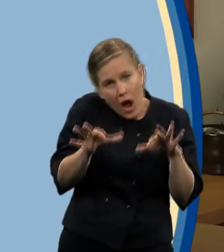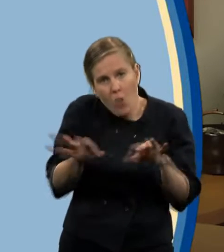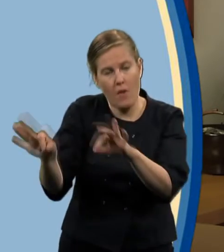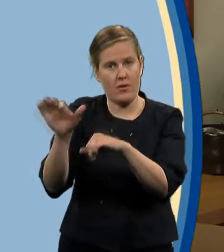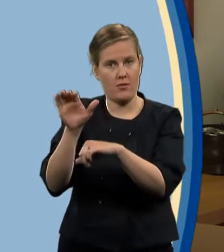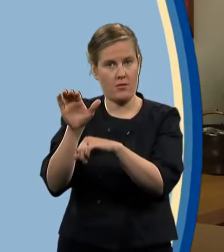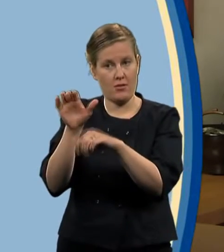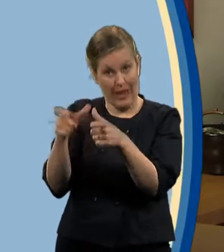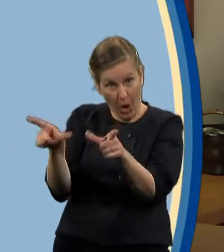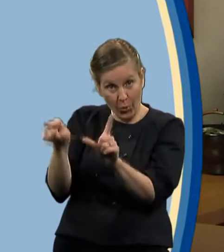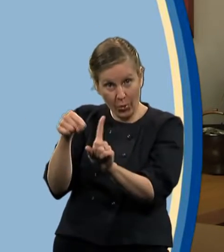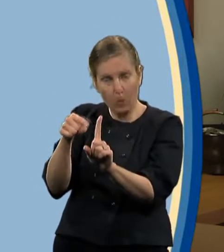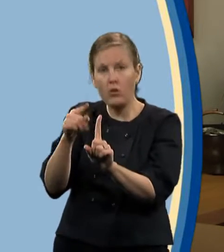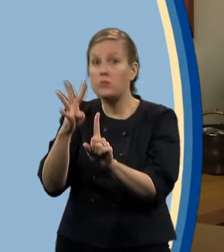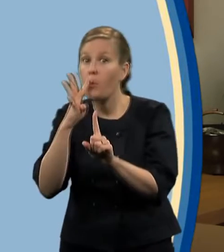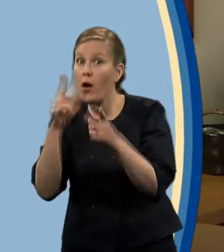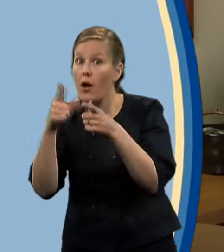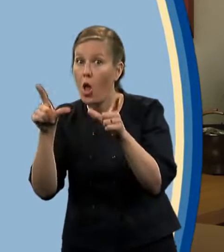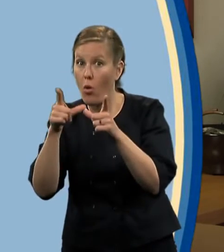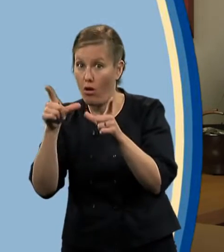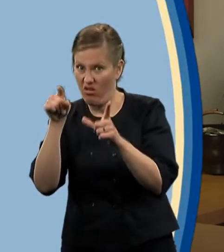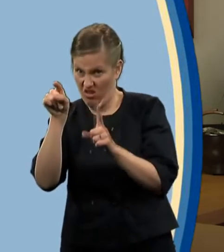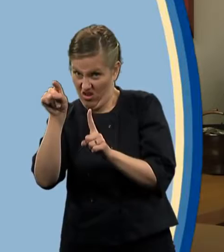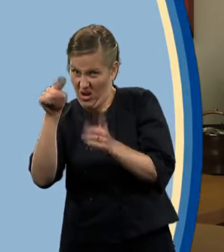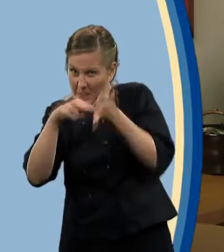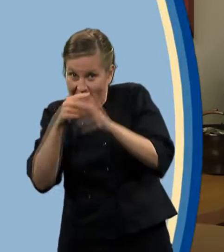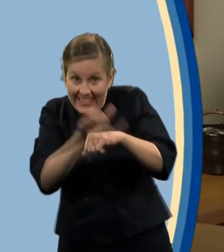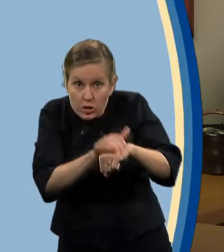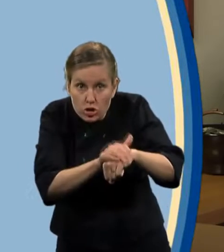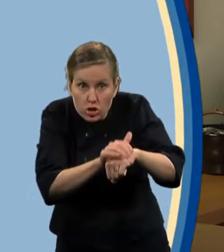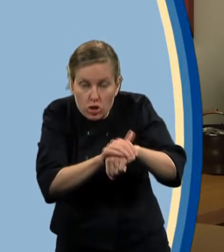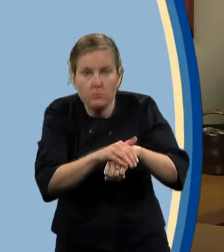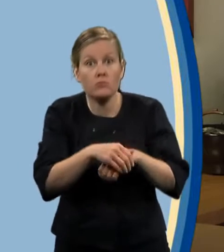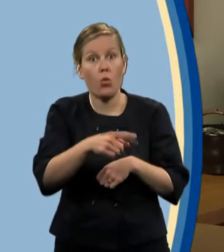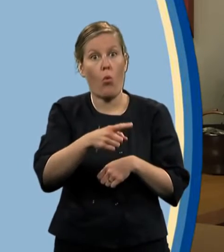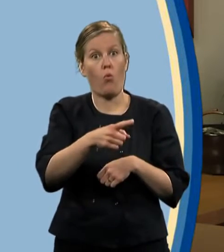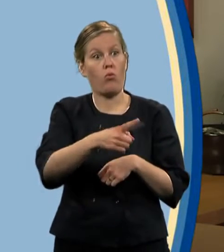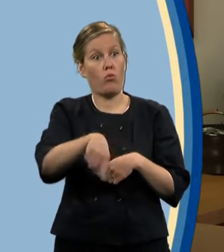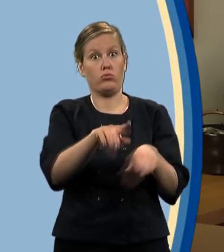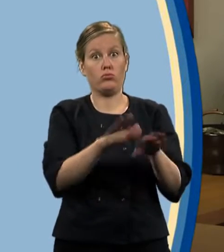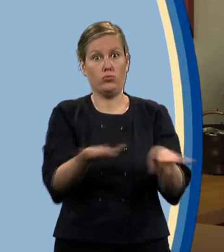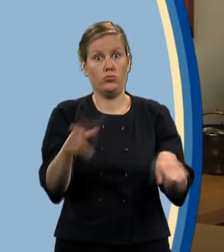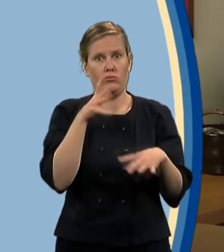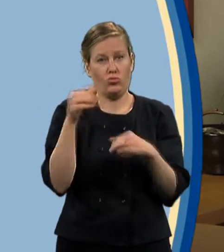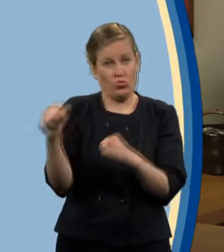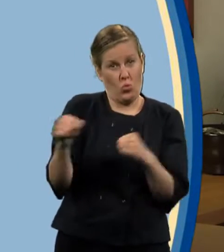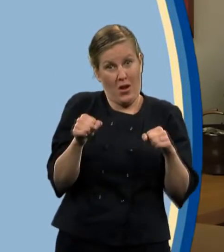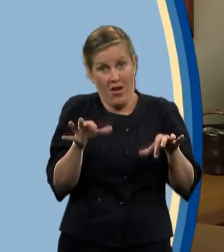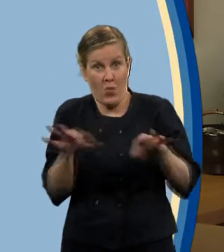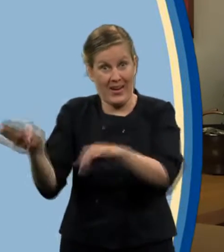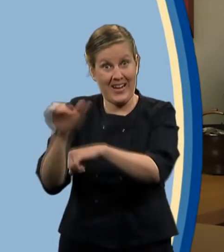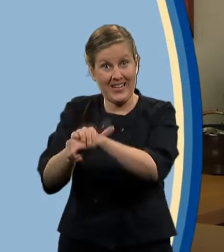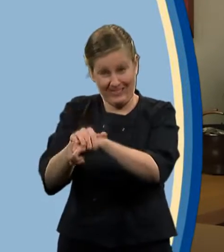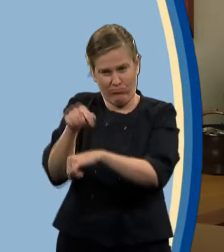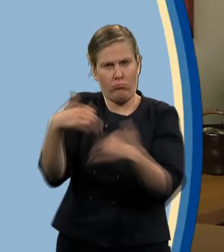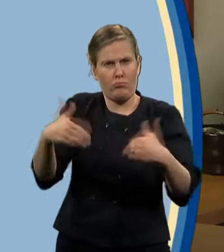are actually stronger in their acquisition of language, stronger spoken language, and here I'm talking about